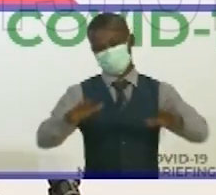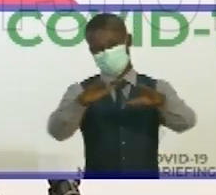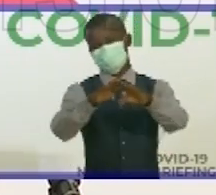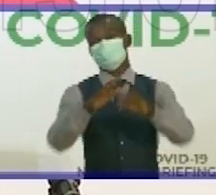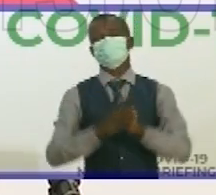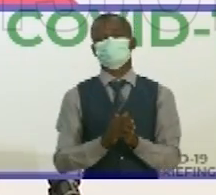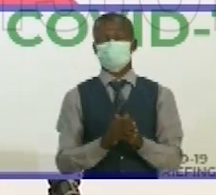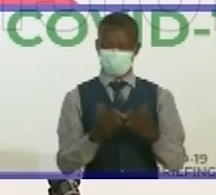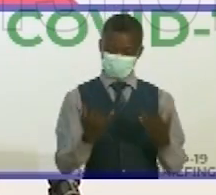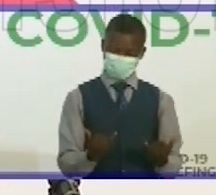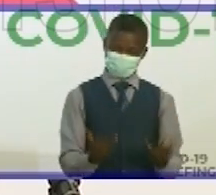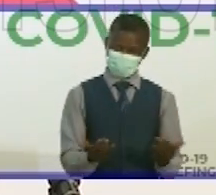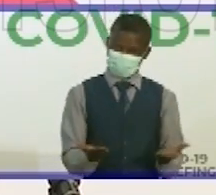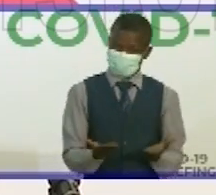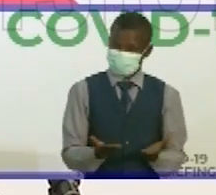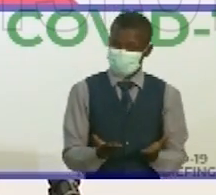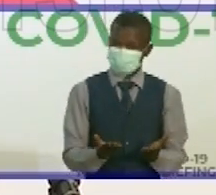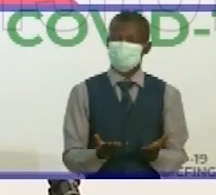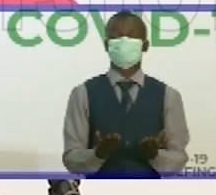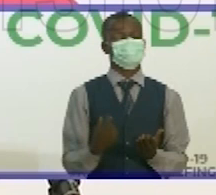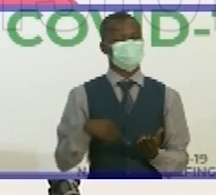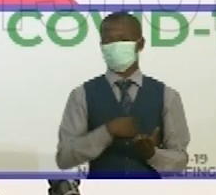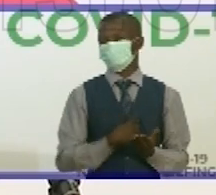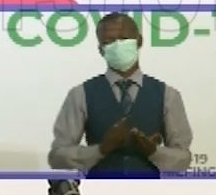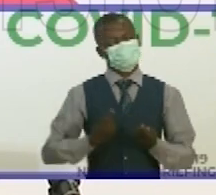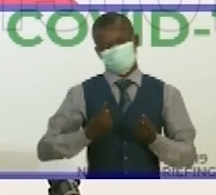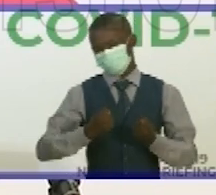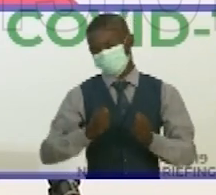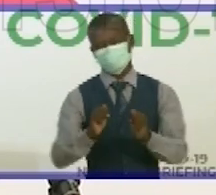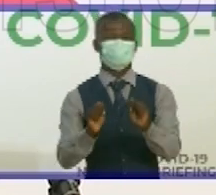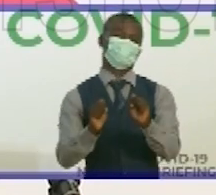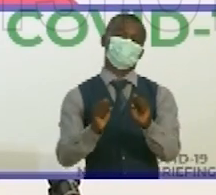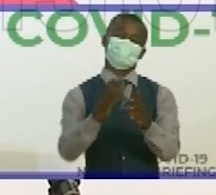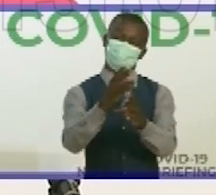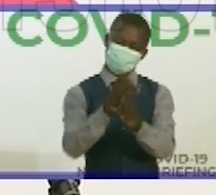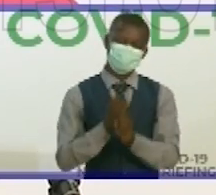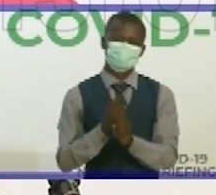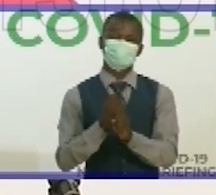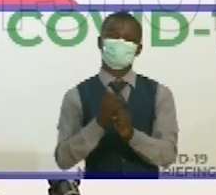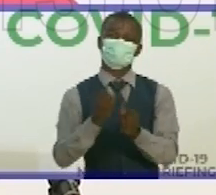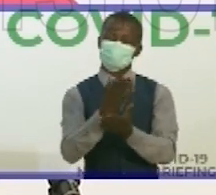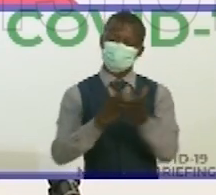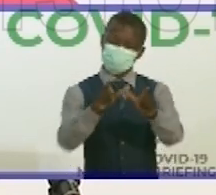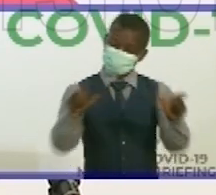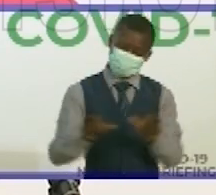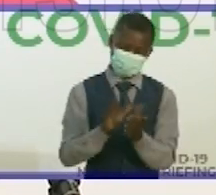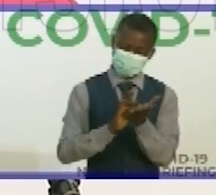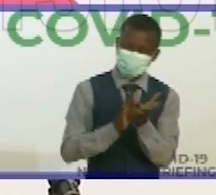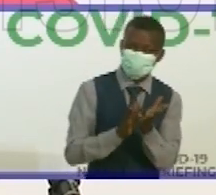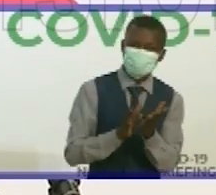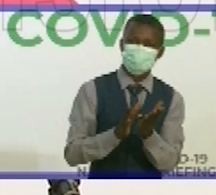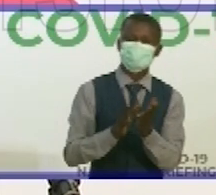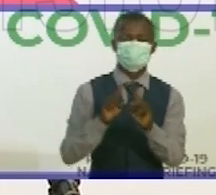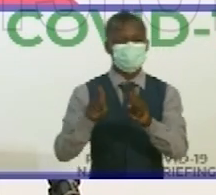Back home, there has been a lot of debate on finding a local cure. While this is